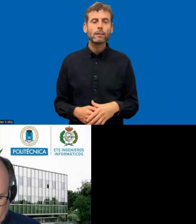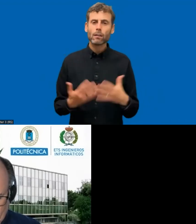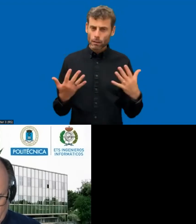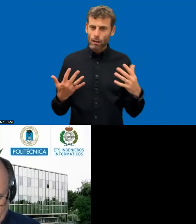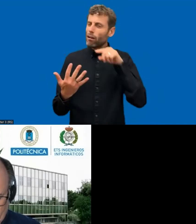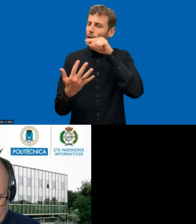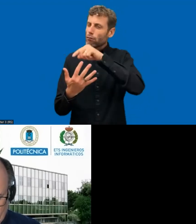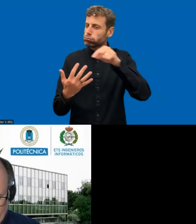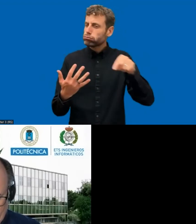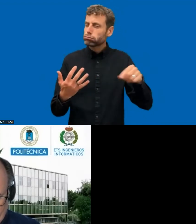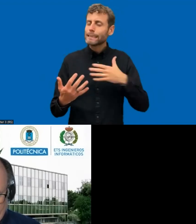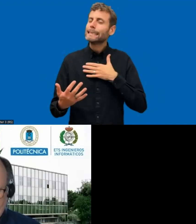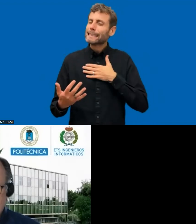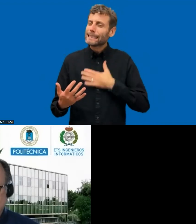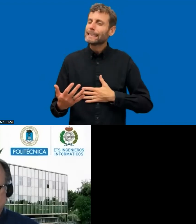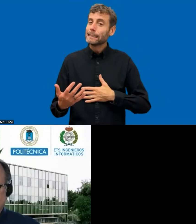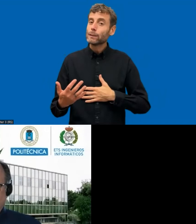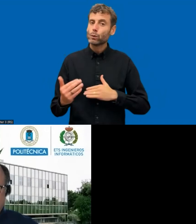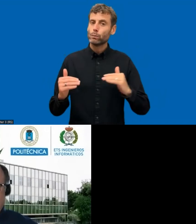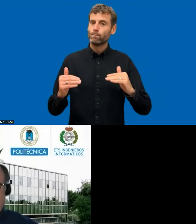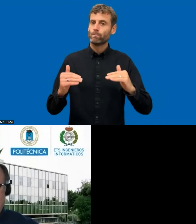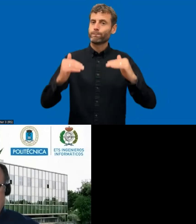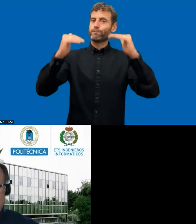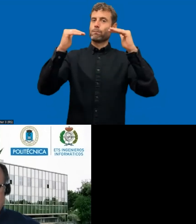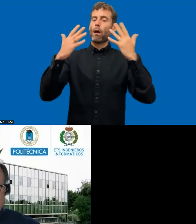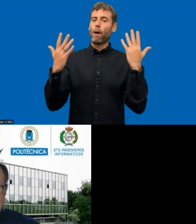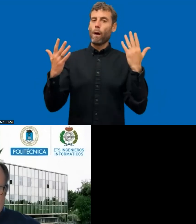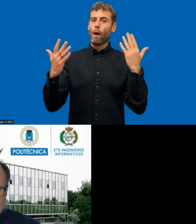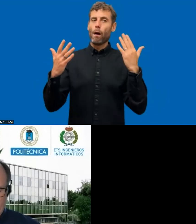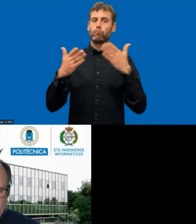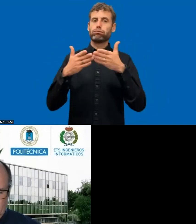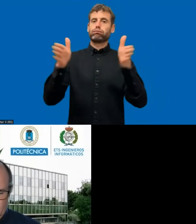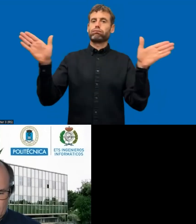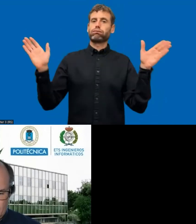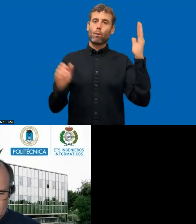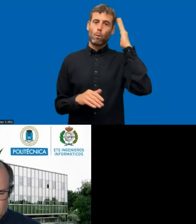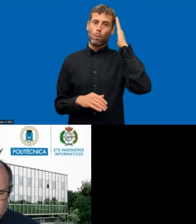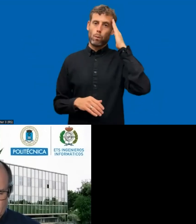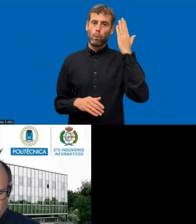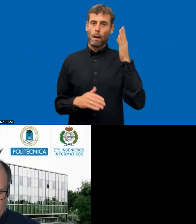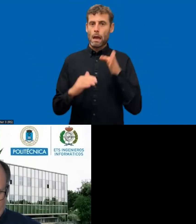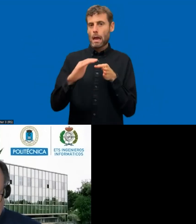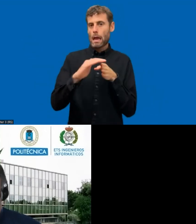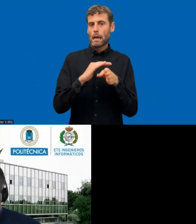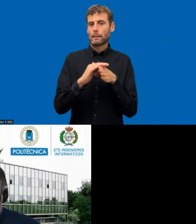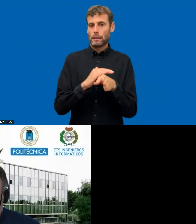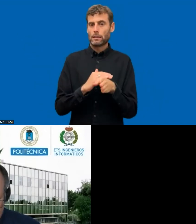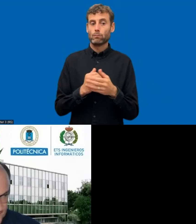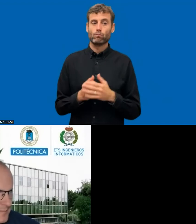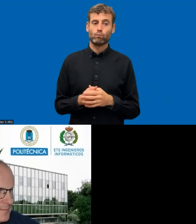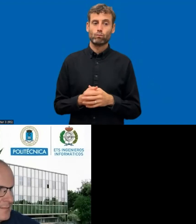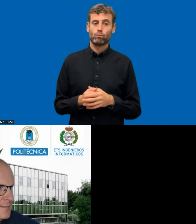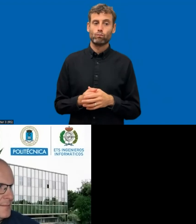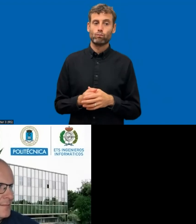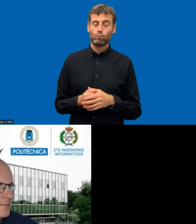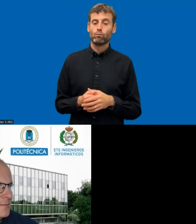easier to understand or grasp for all of us. So let's move on to the Q&A. We have quite a few questions